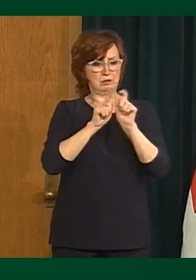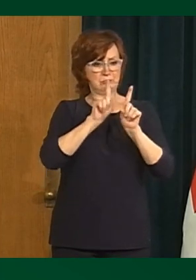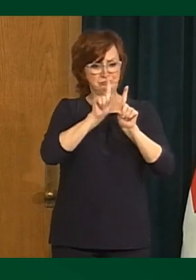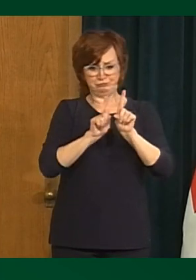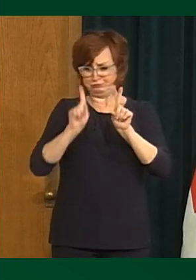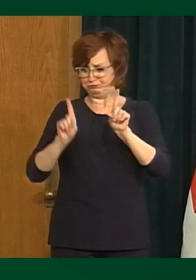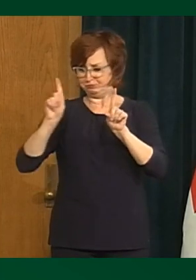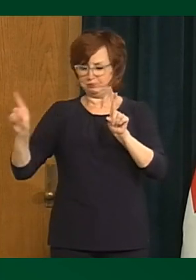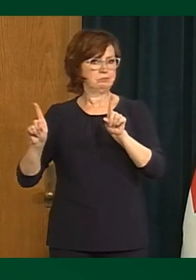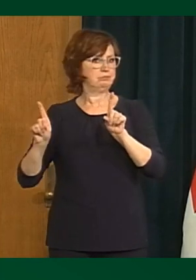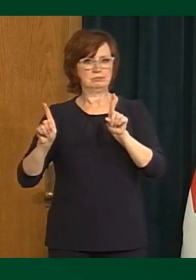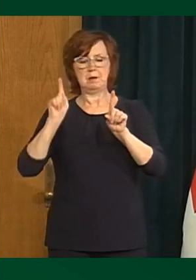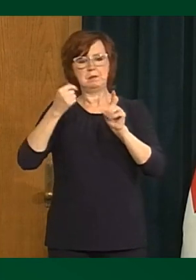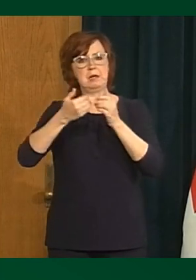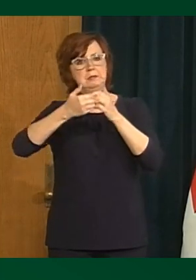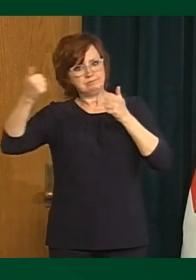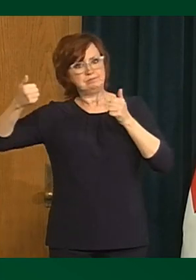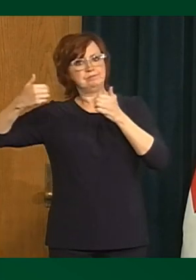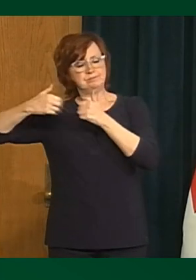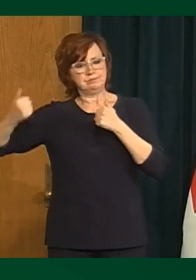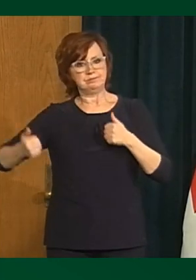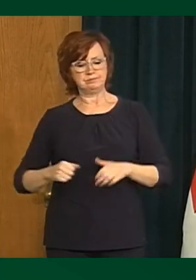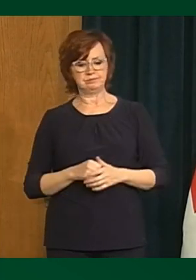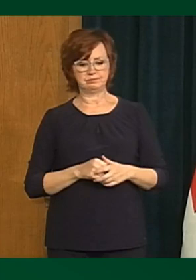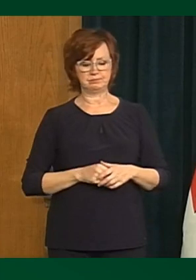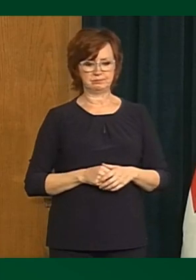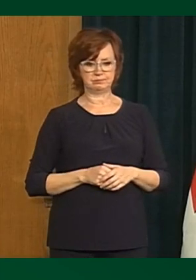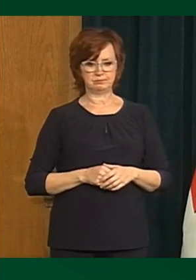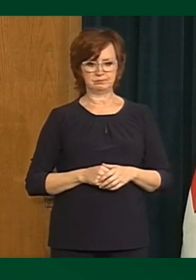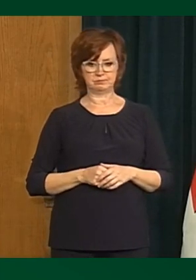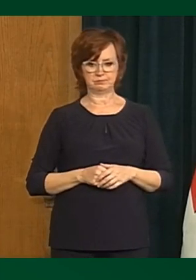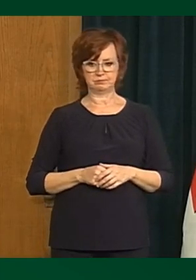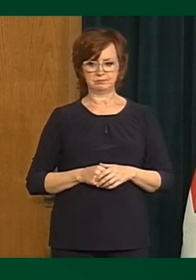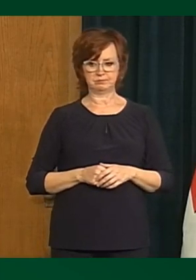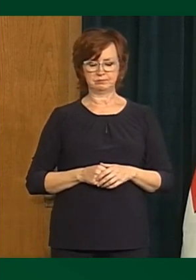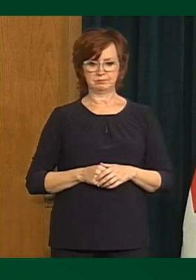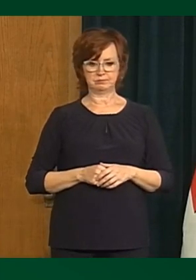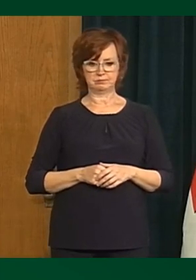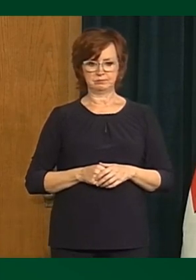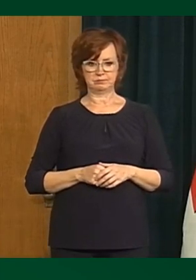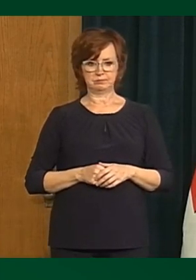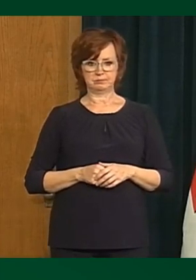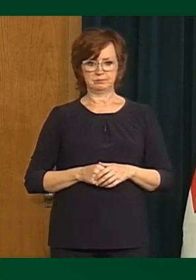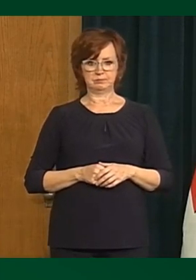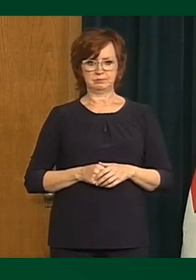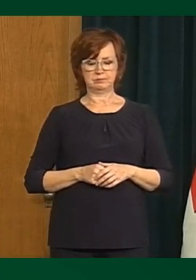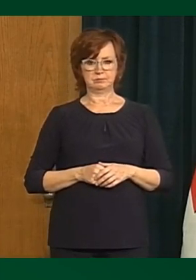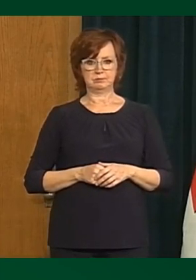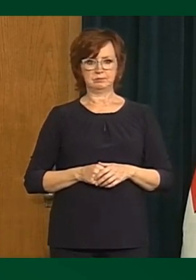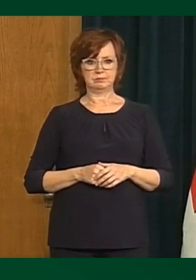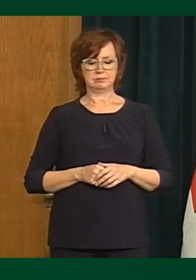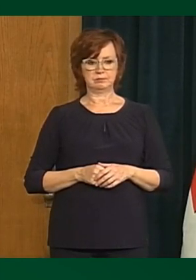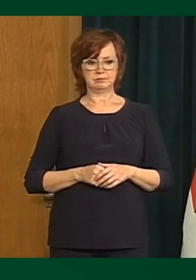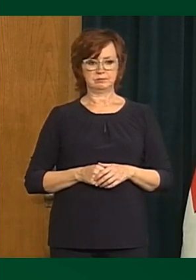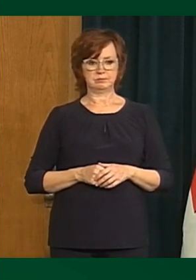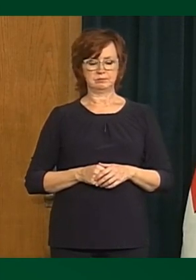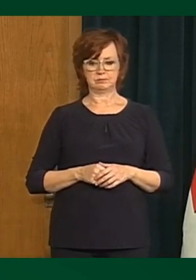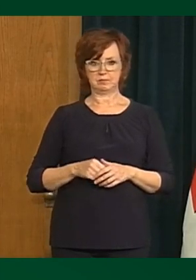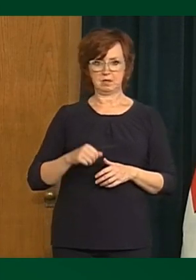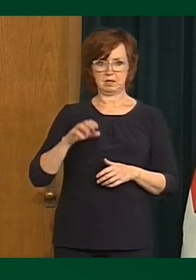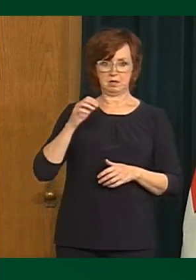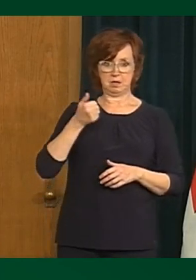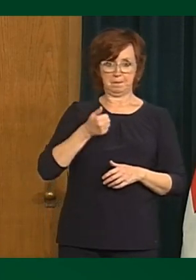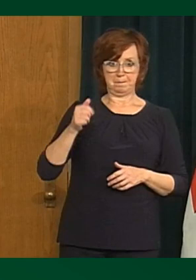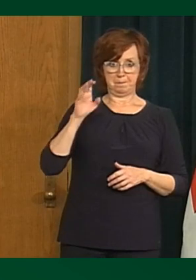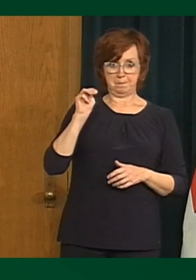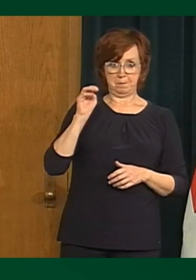How did transmission happen in different settings, and applying that knowledge to guidance for future phases as well. Dr. Shahab